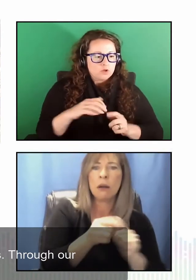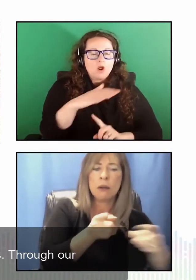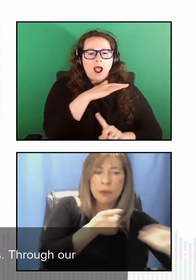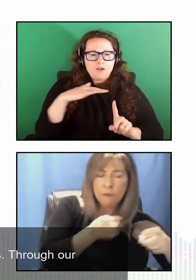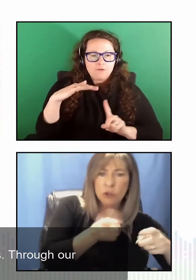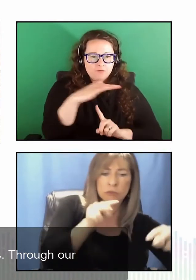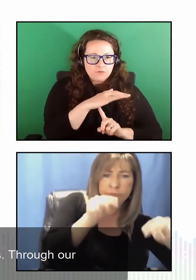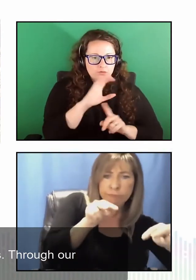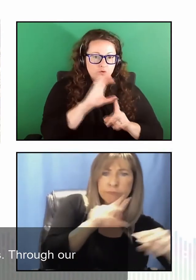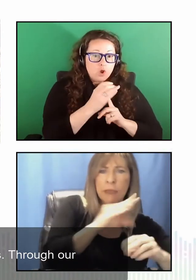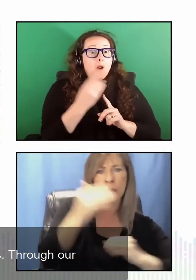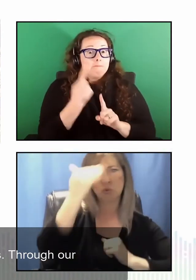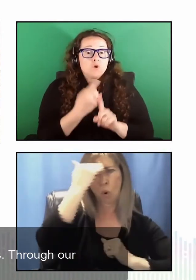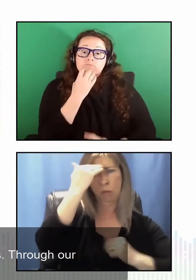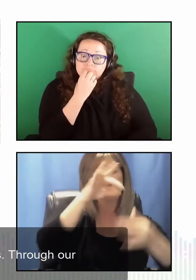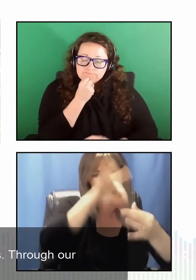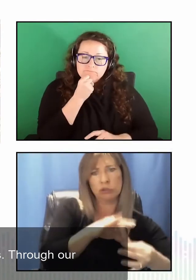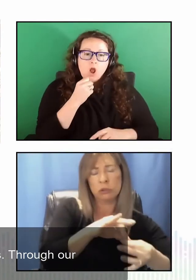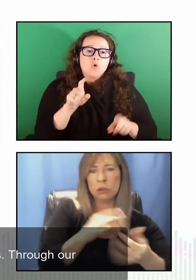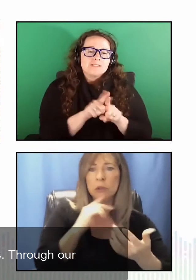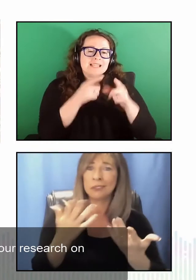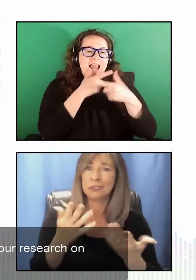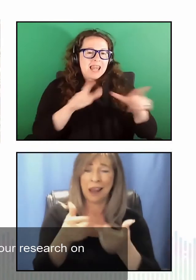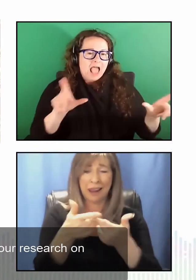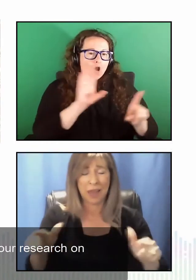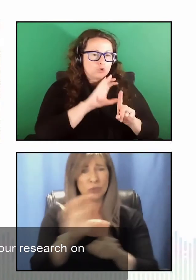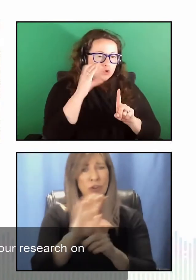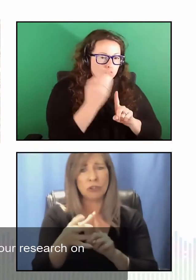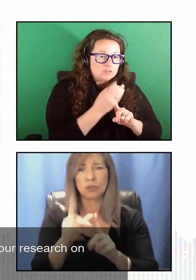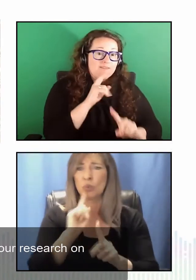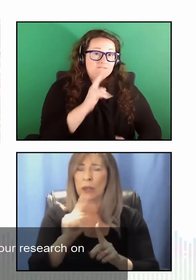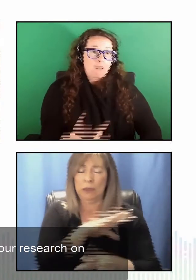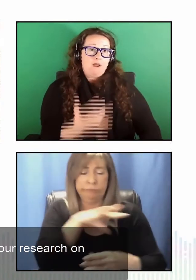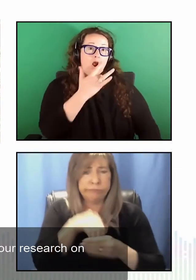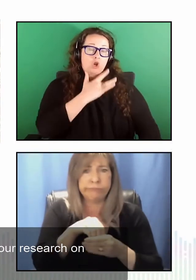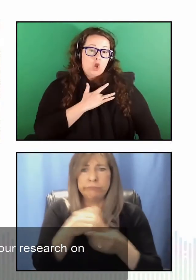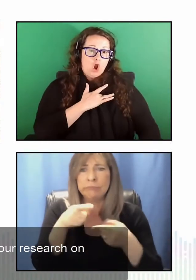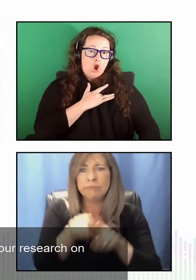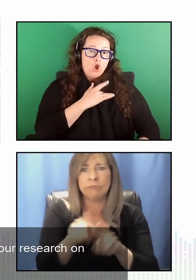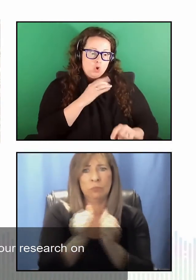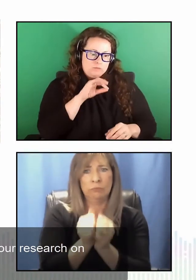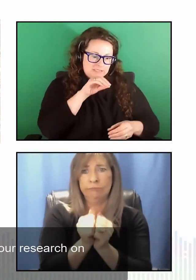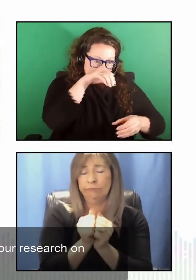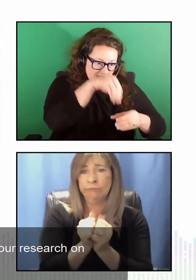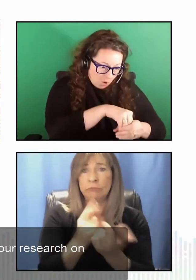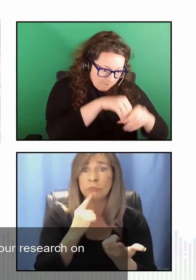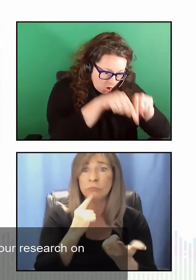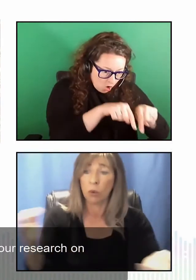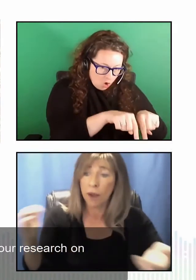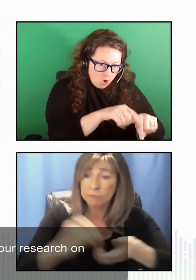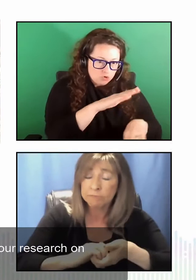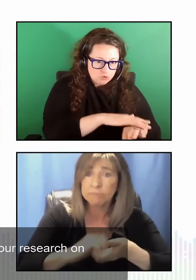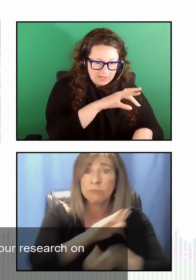culture are the heart and soul of IPCAs. Through our engagement processes across Canada, our